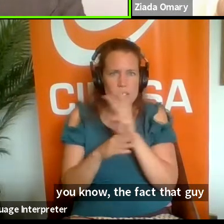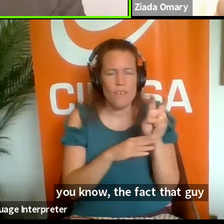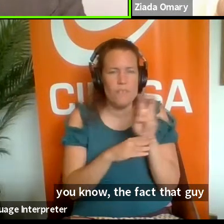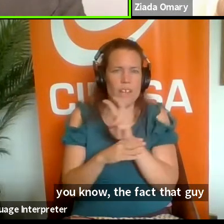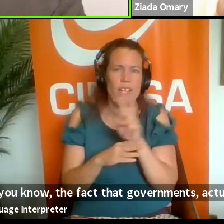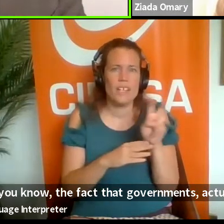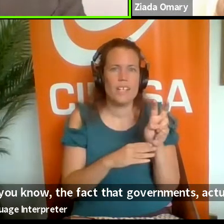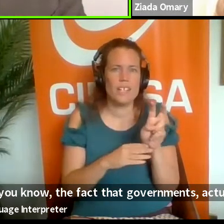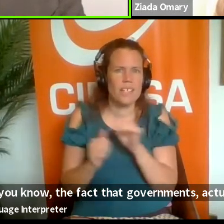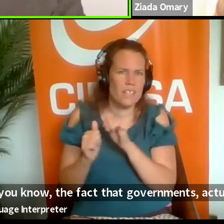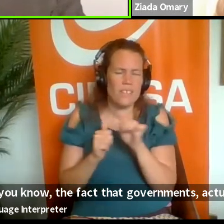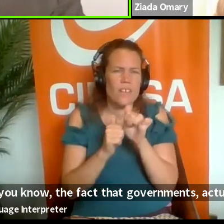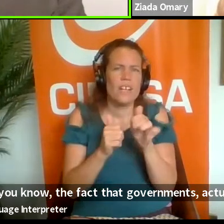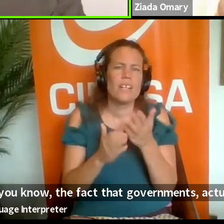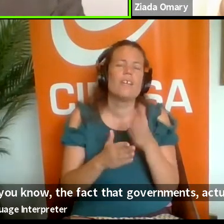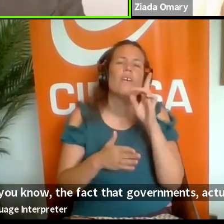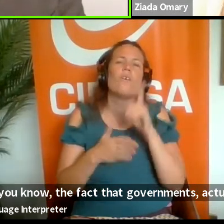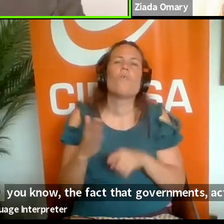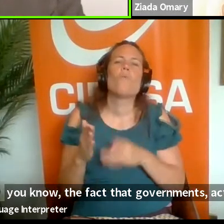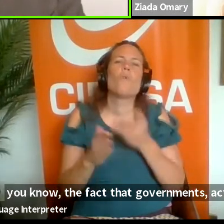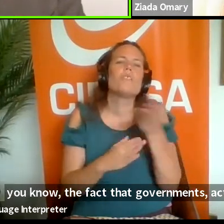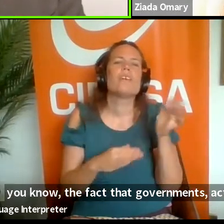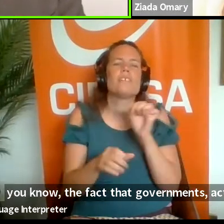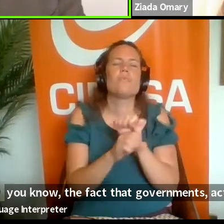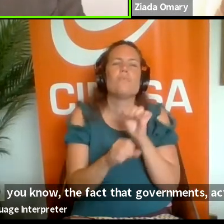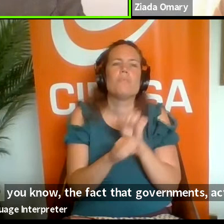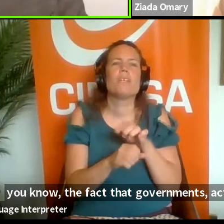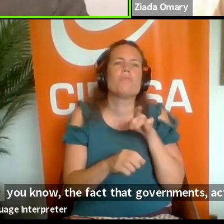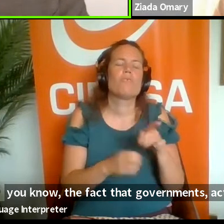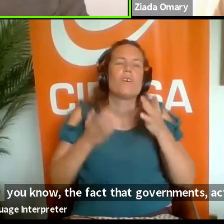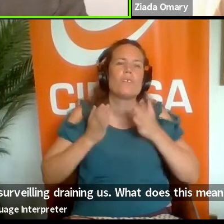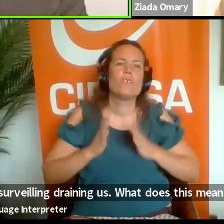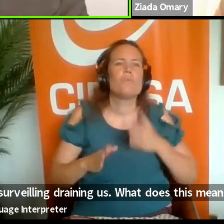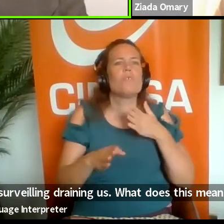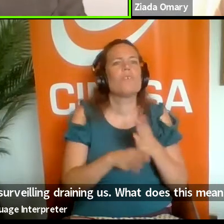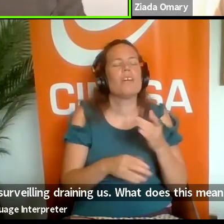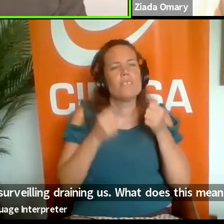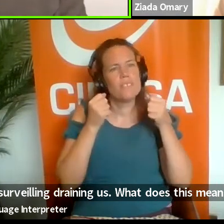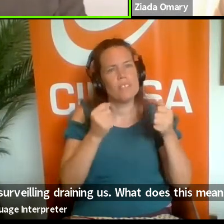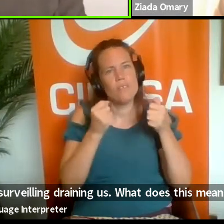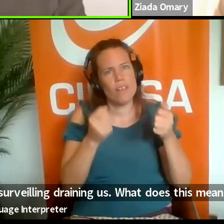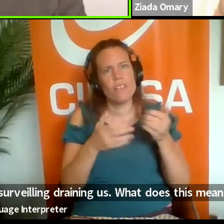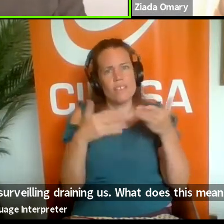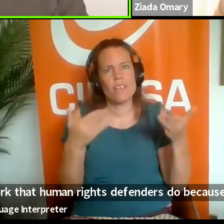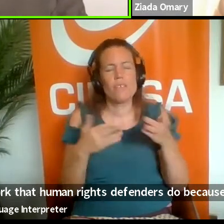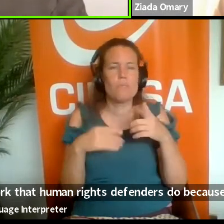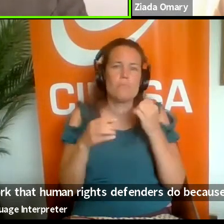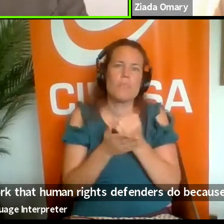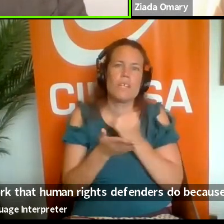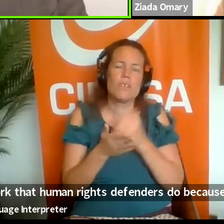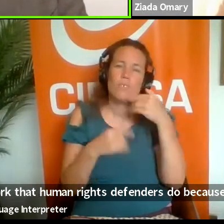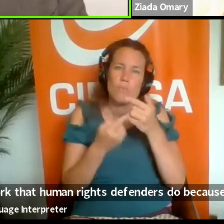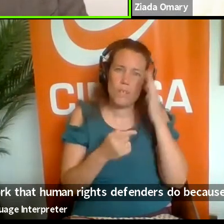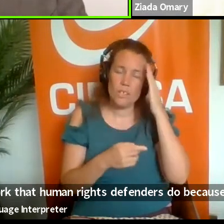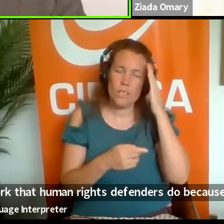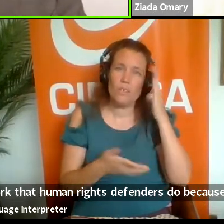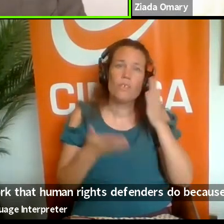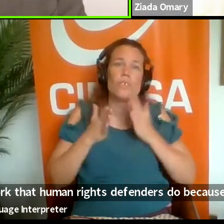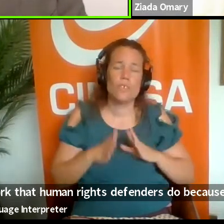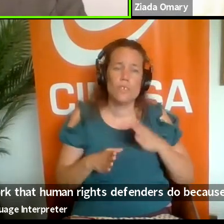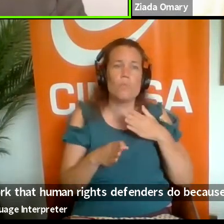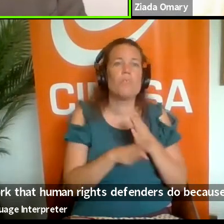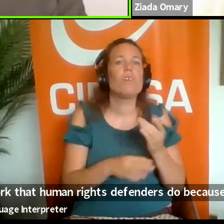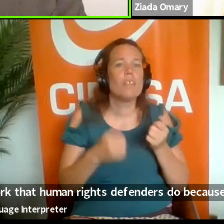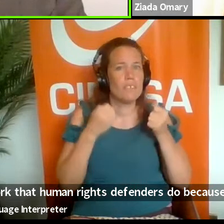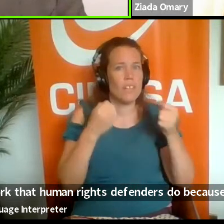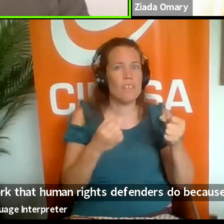us, what does this mean for the work that human rights defenders do? Because we know human rights defenders are, putting their